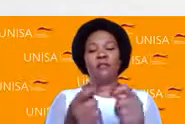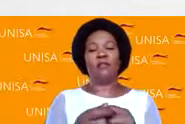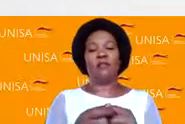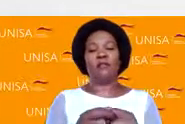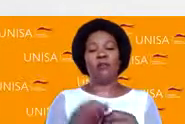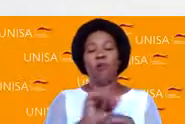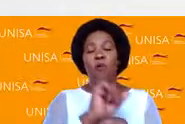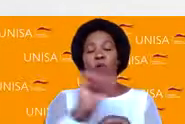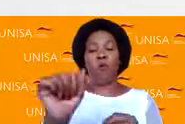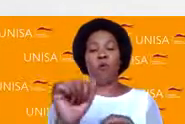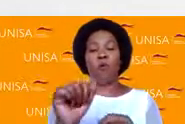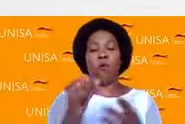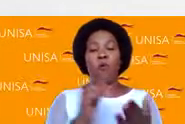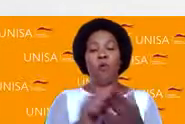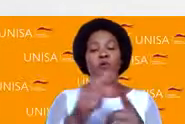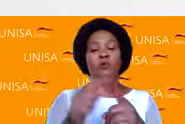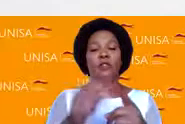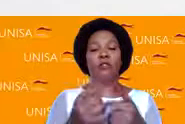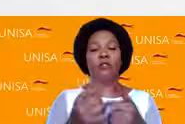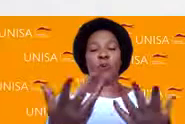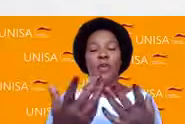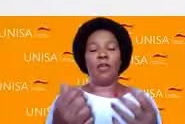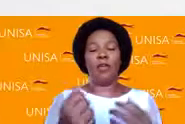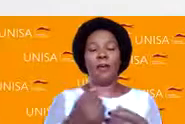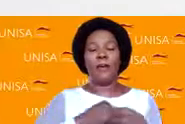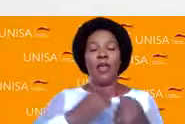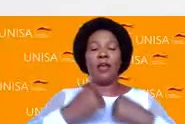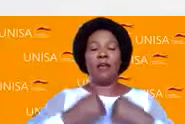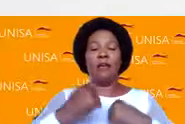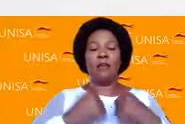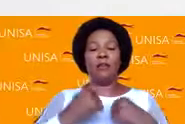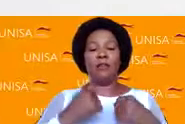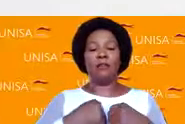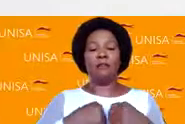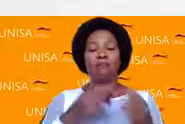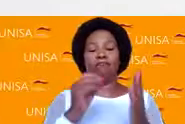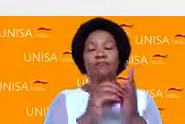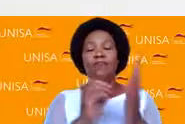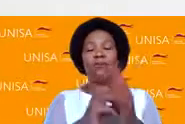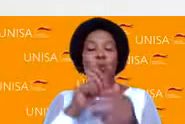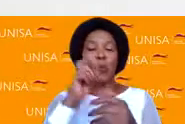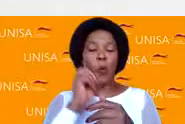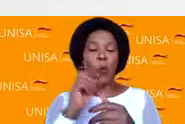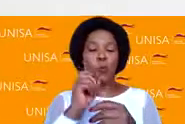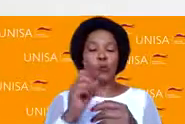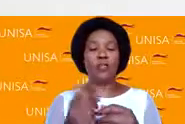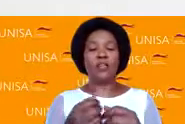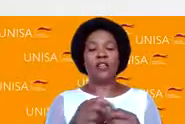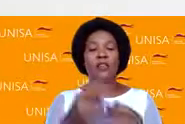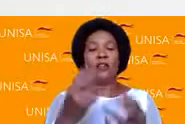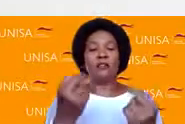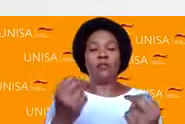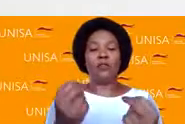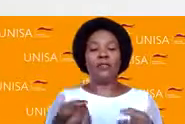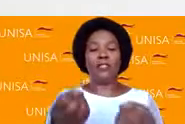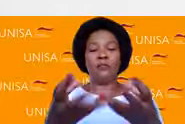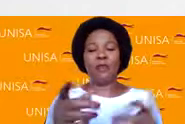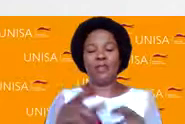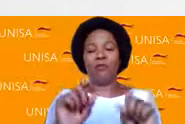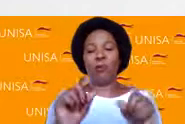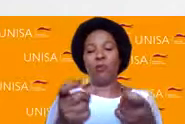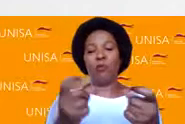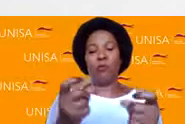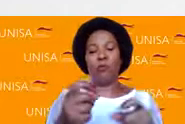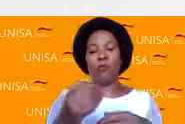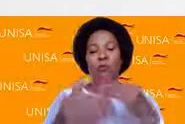myAdmin, you'll have to insert your old password and then the new password and click submit. So it's a very quick process, but